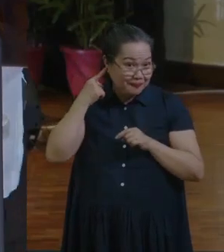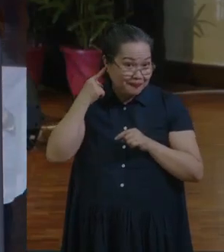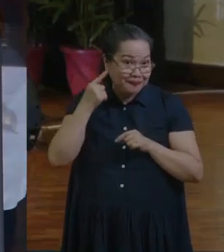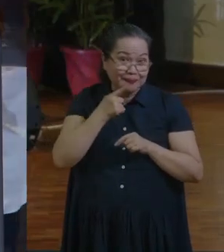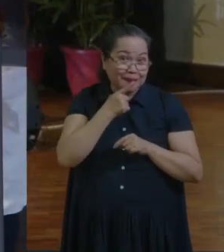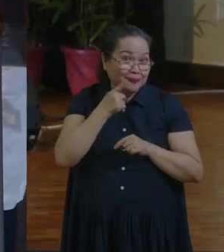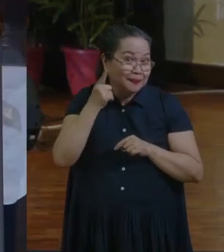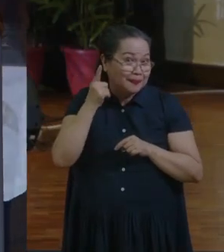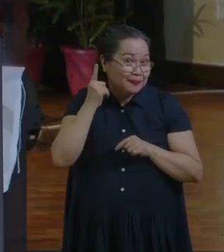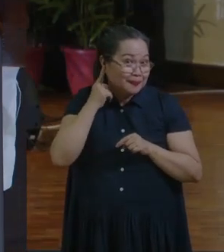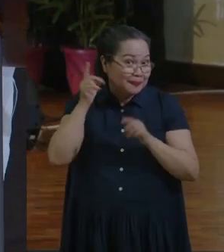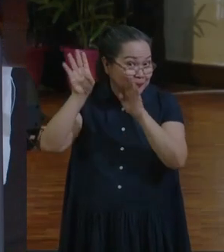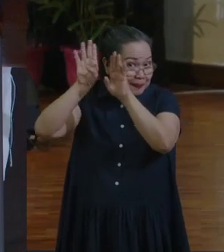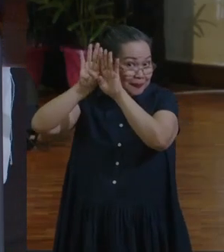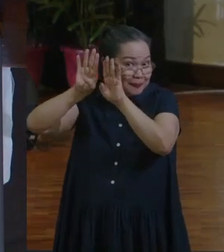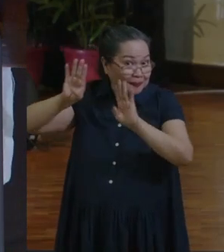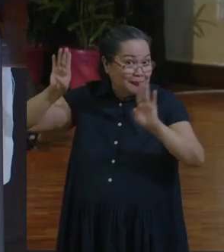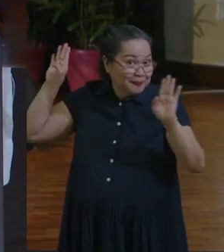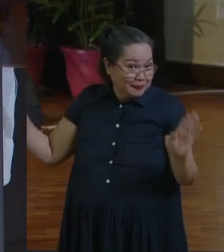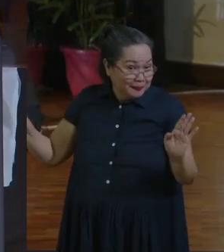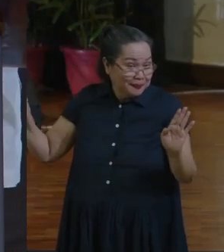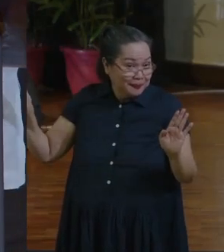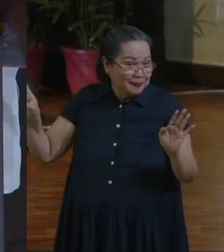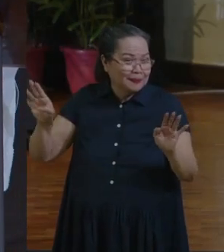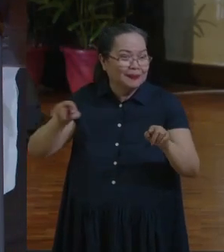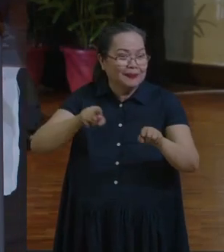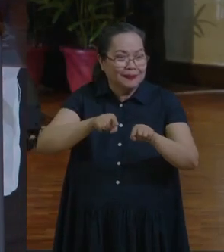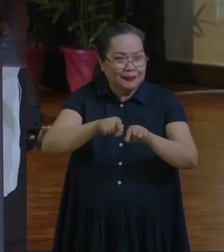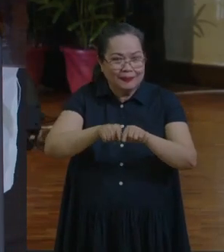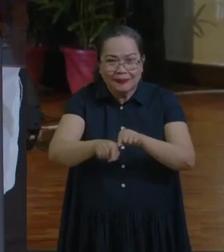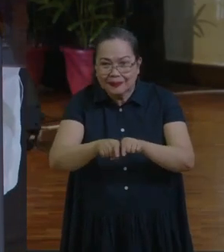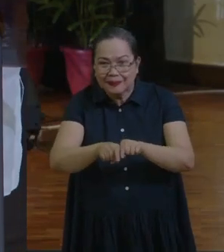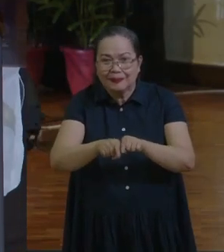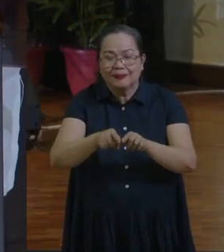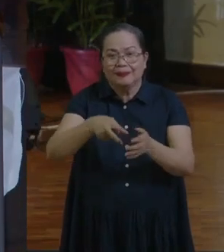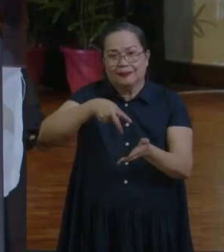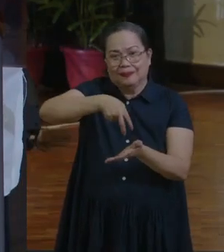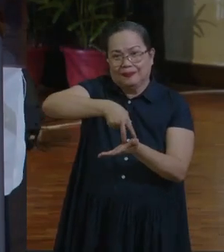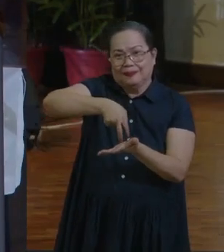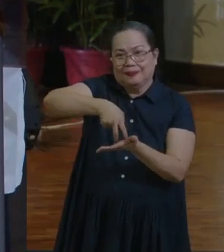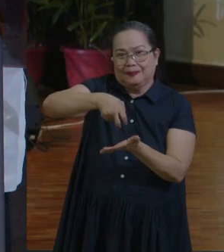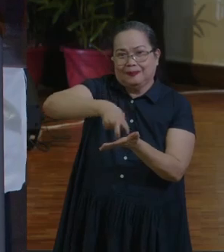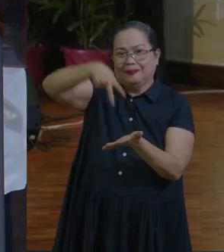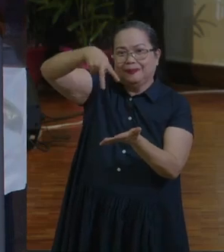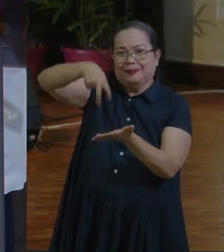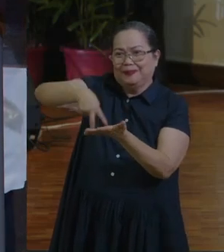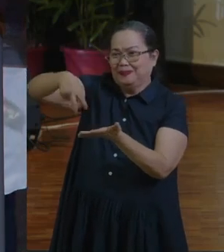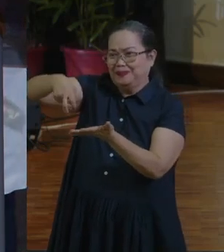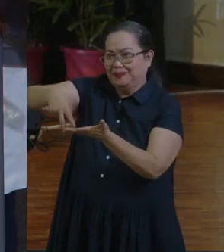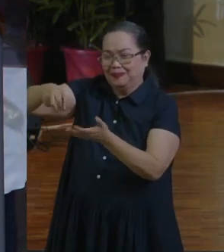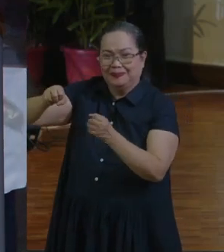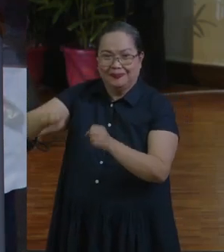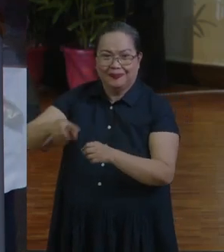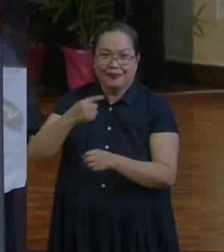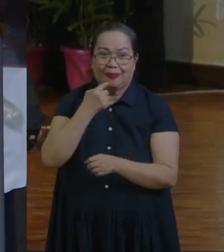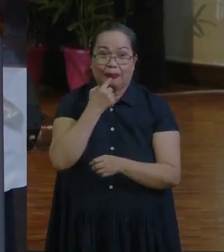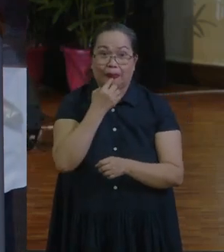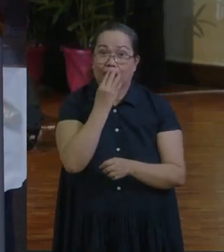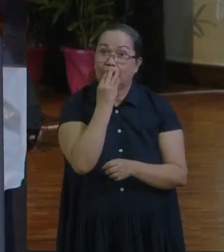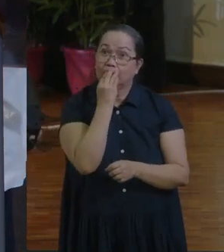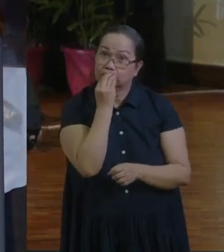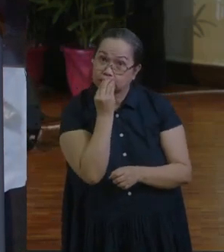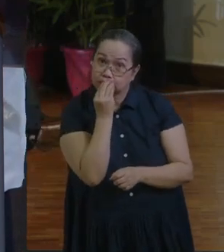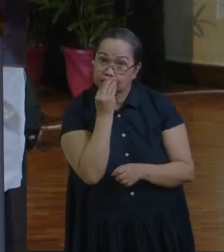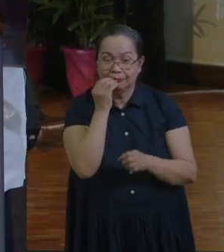deaf unstopped. Then shall the lame man leap like a deer, and the tongue of the mute sing